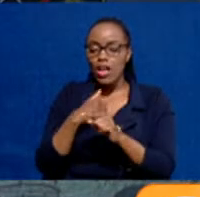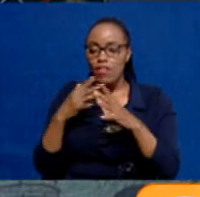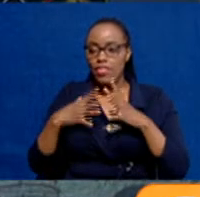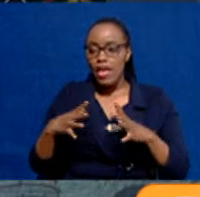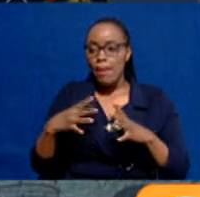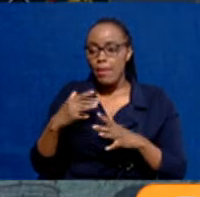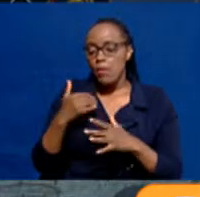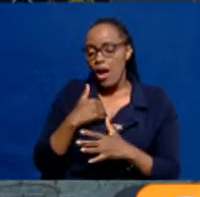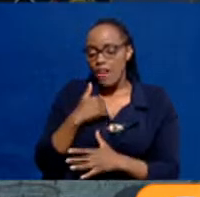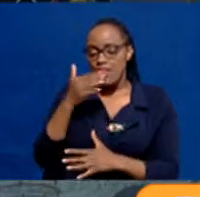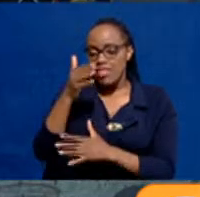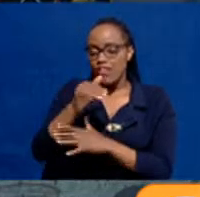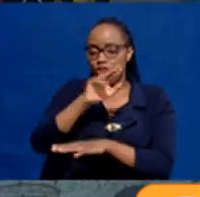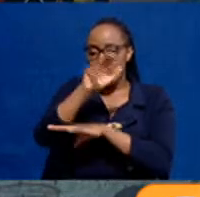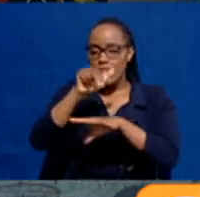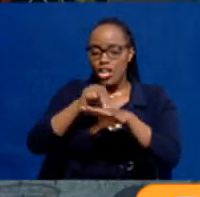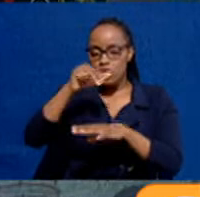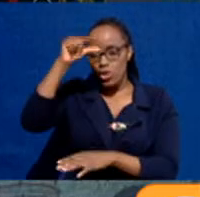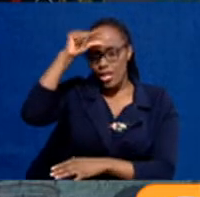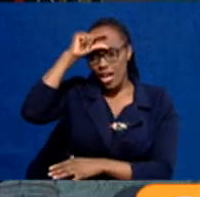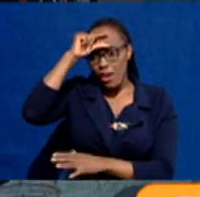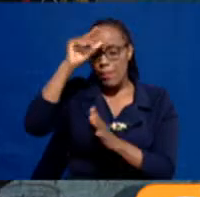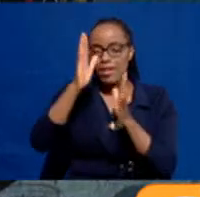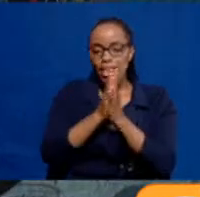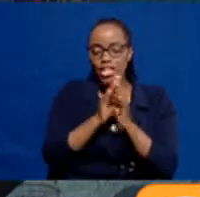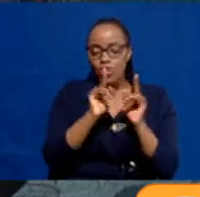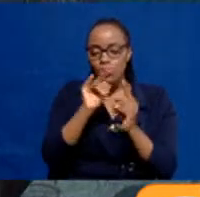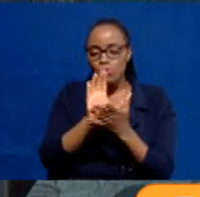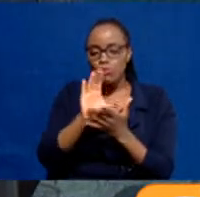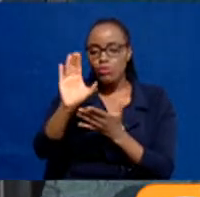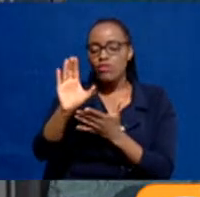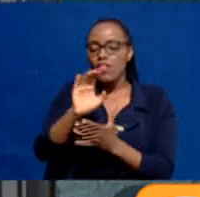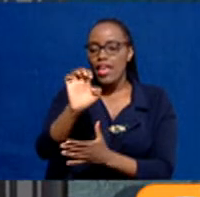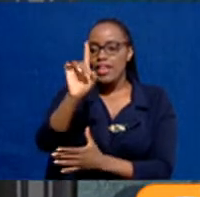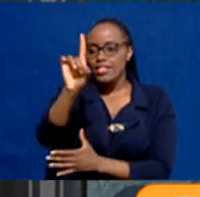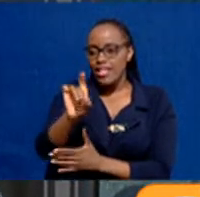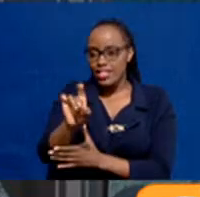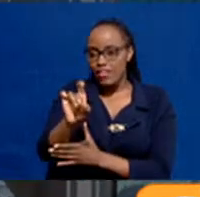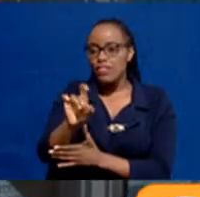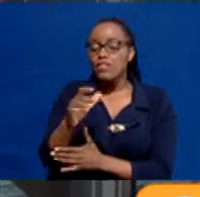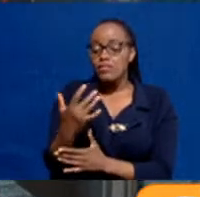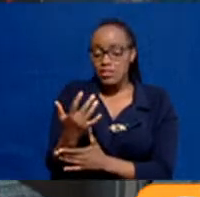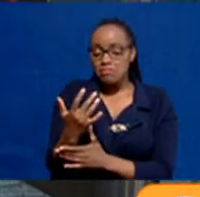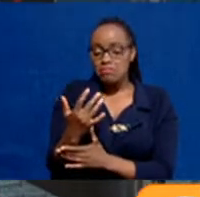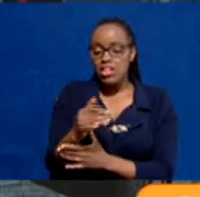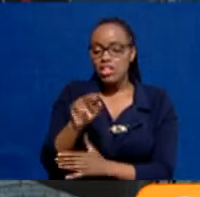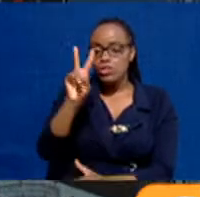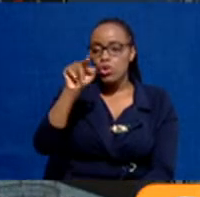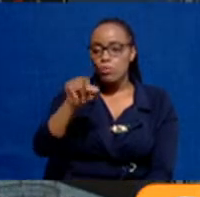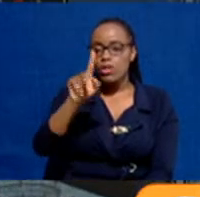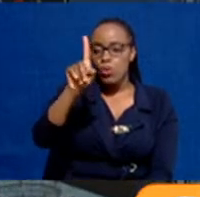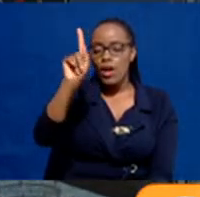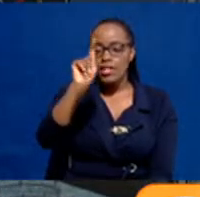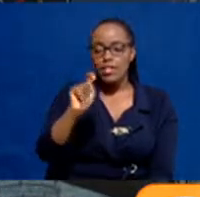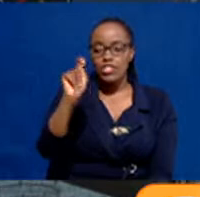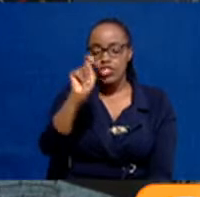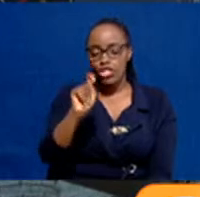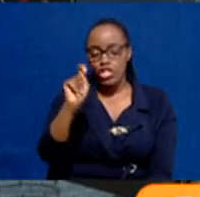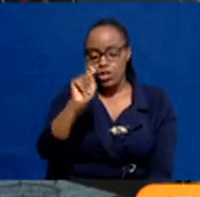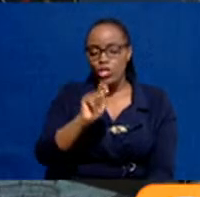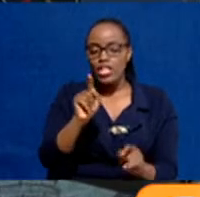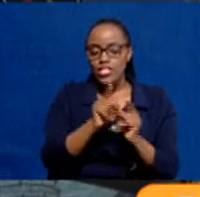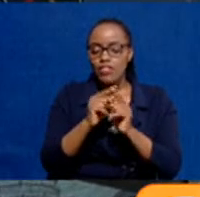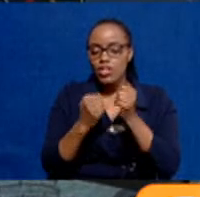2.3 trillion shillings for the national government and allocated the executive and its departments 2.1 trillion shillings.